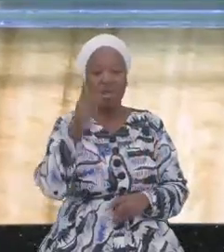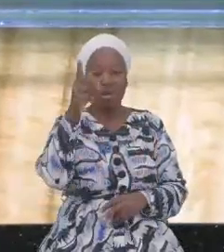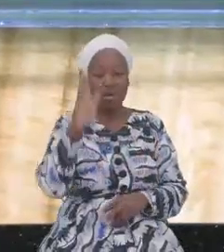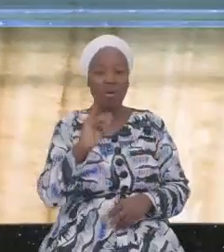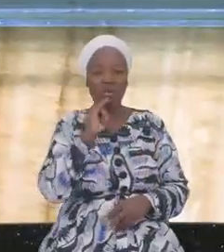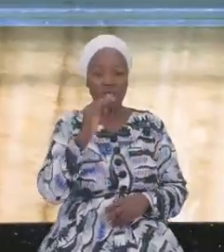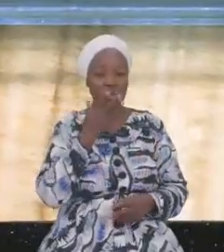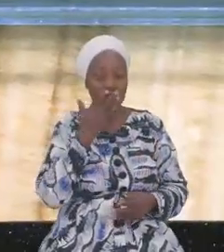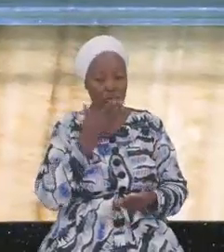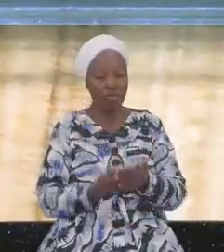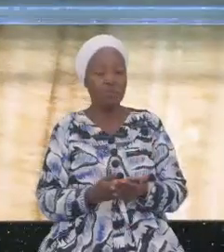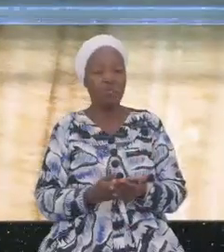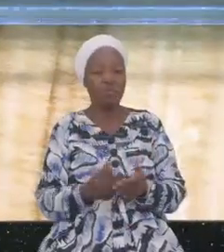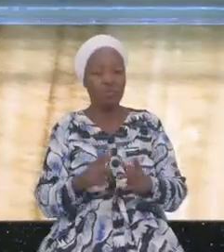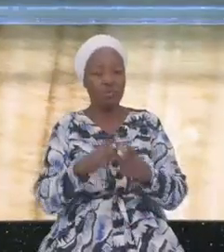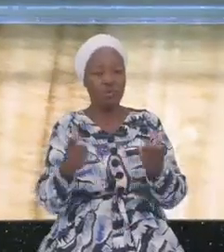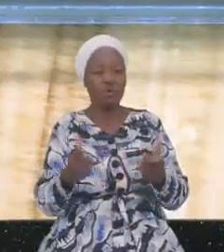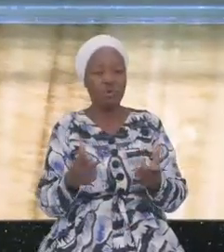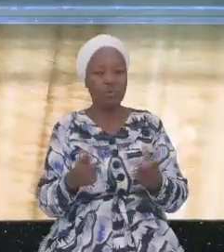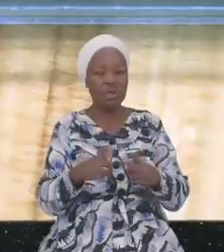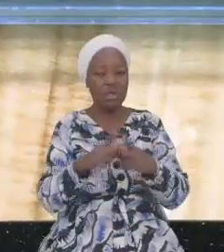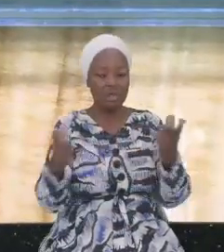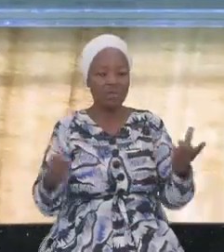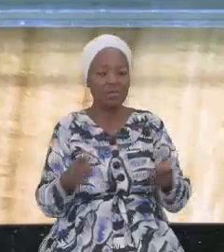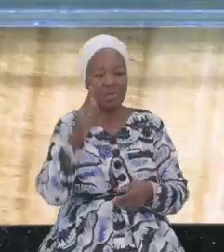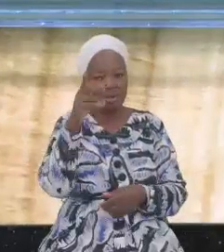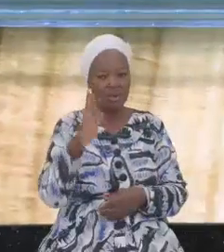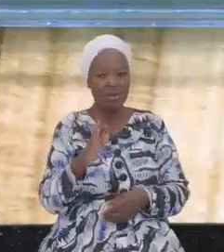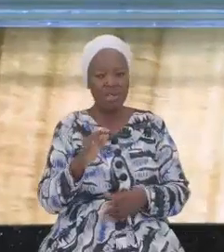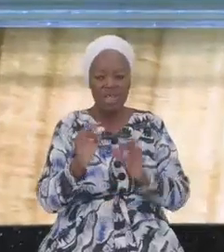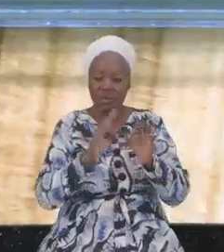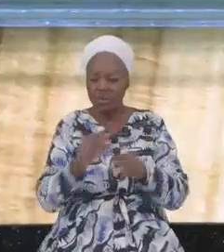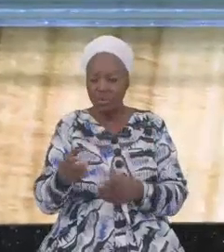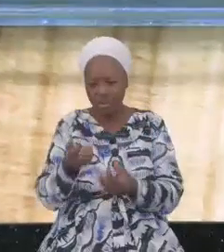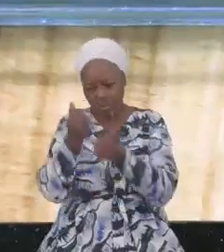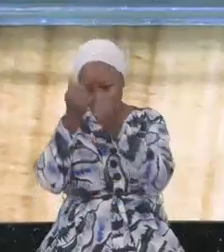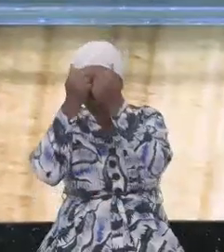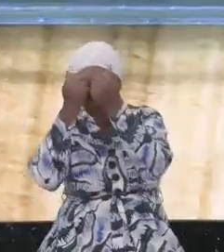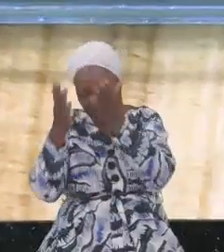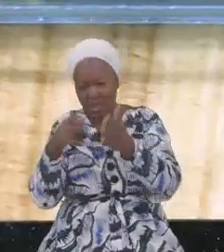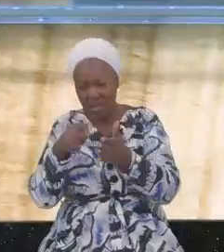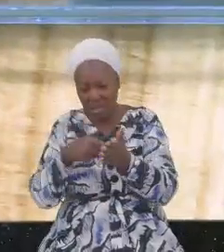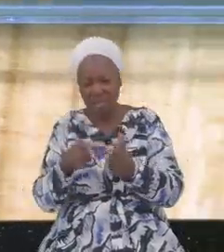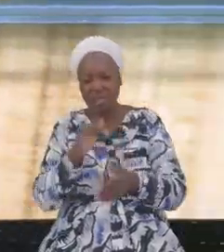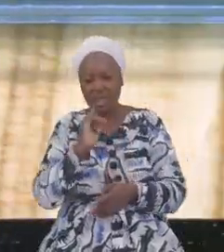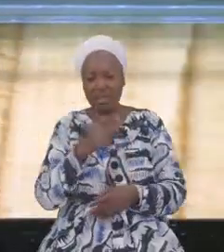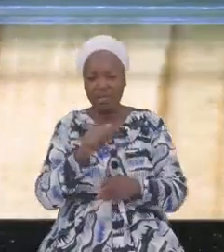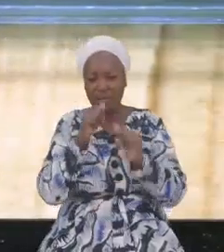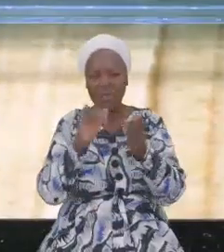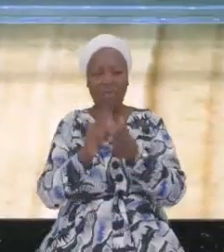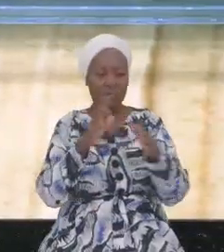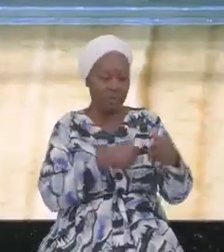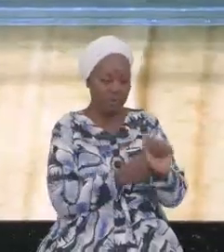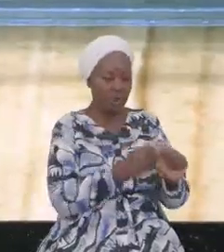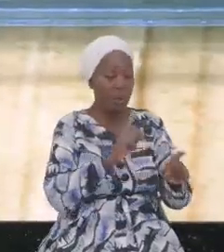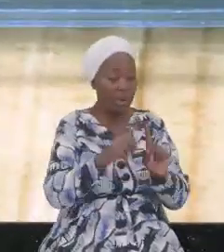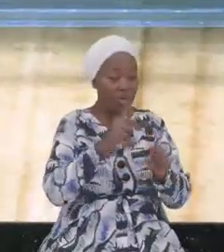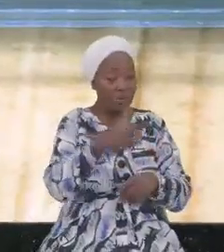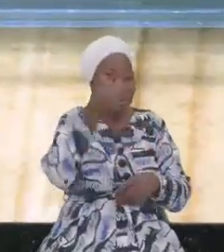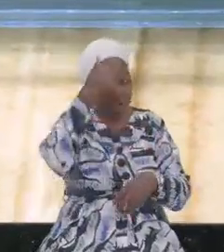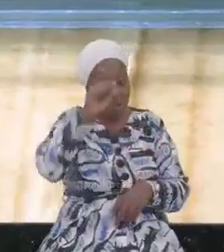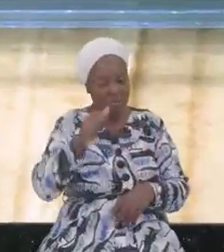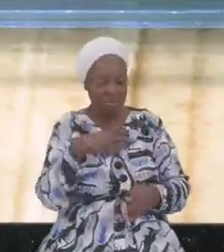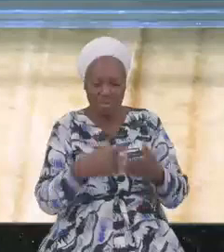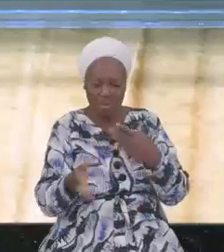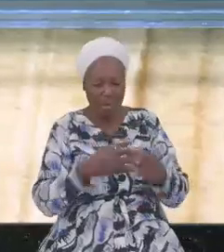good God, great God, balanced. If you obey, these are the blessings that will follow. If you disobey, no matter